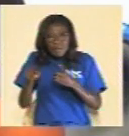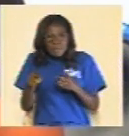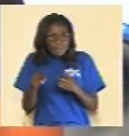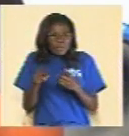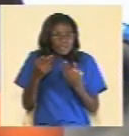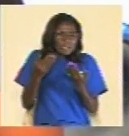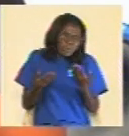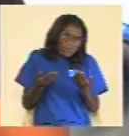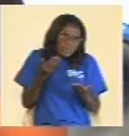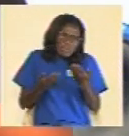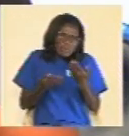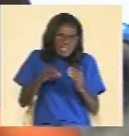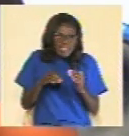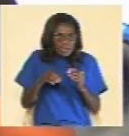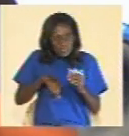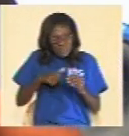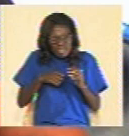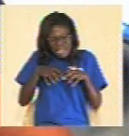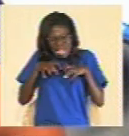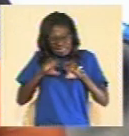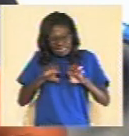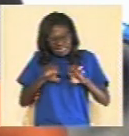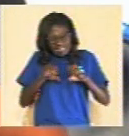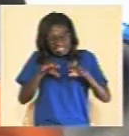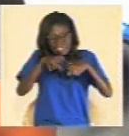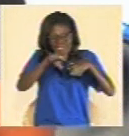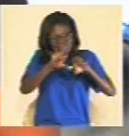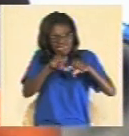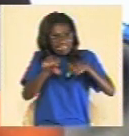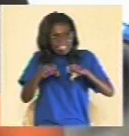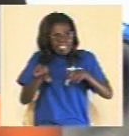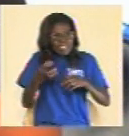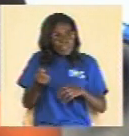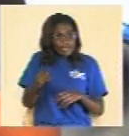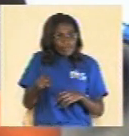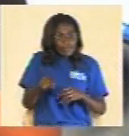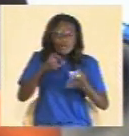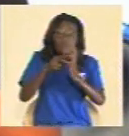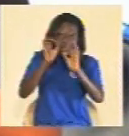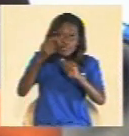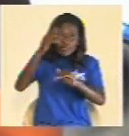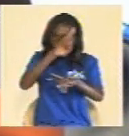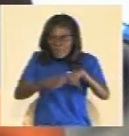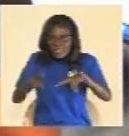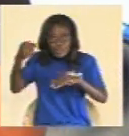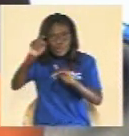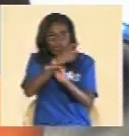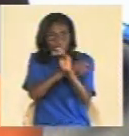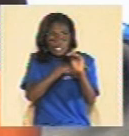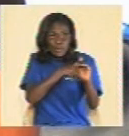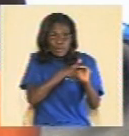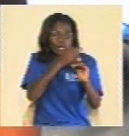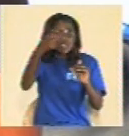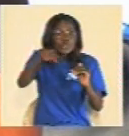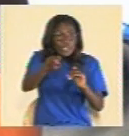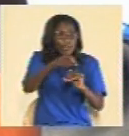clinic. The clinic will send you to the correct doctors to treat you. So,